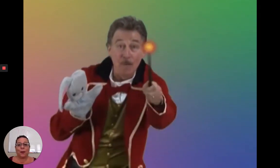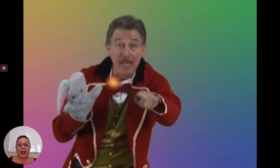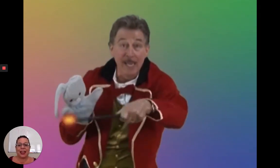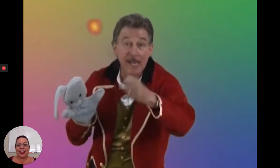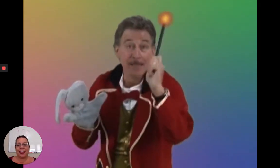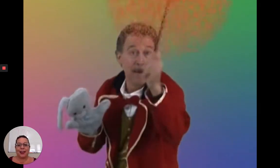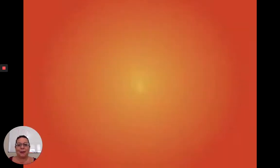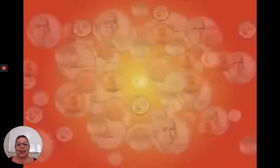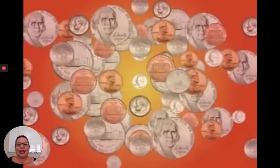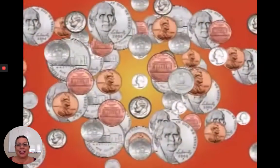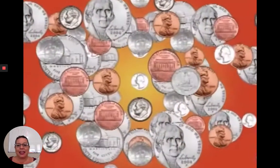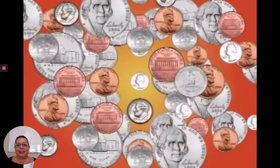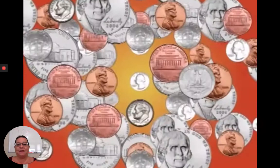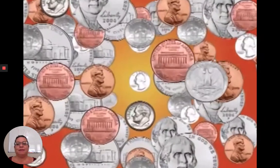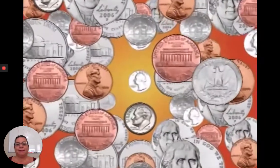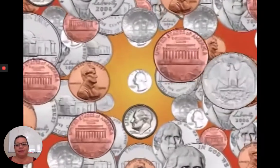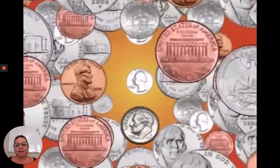Show me the